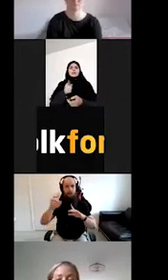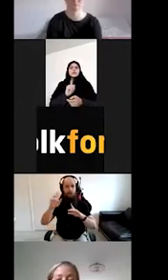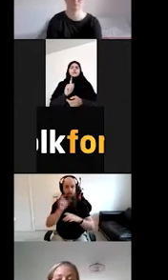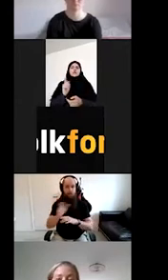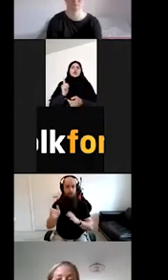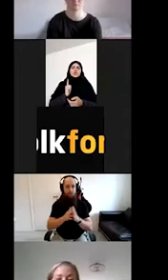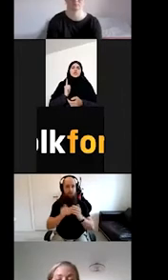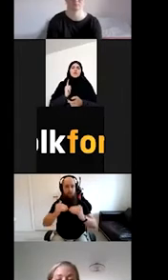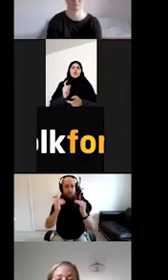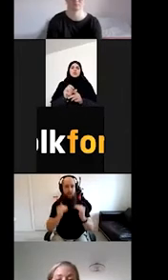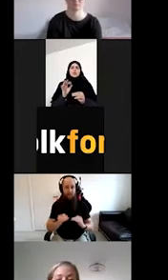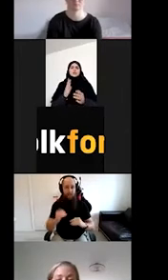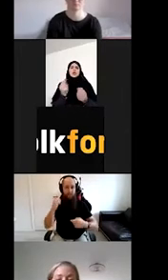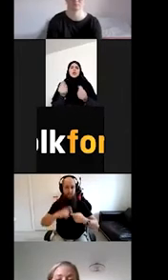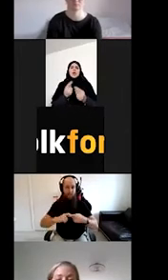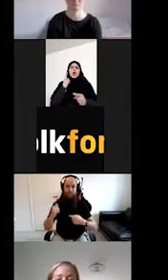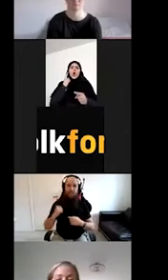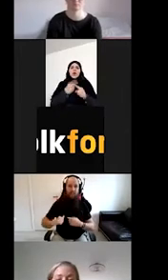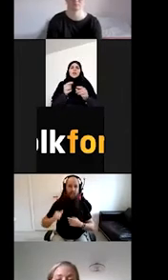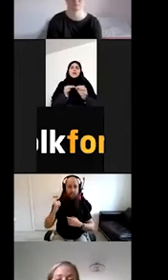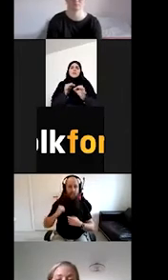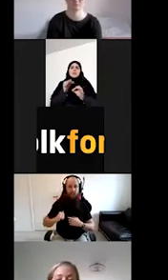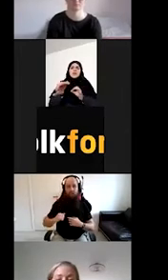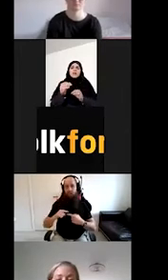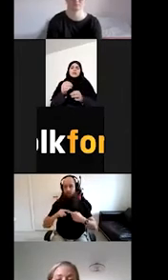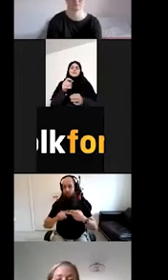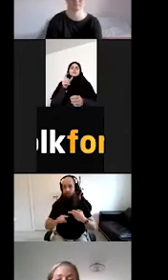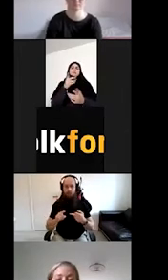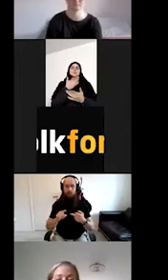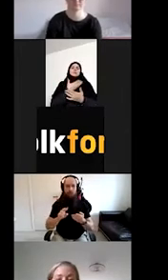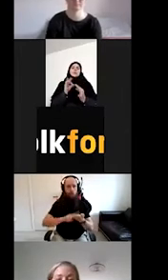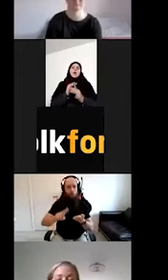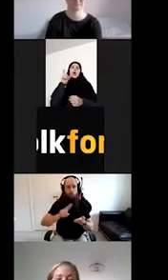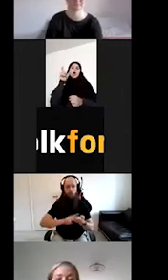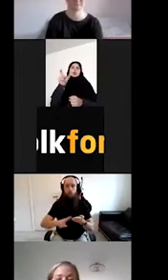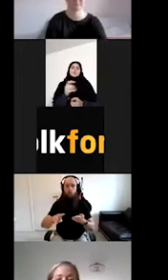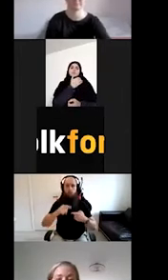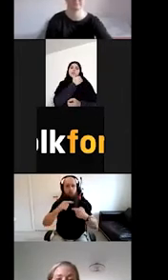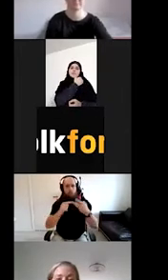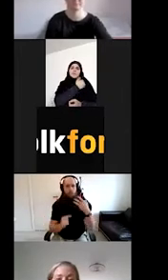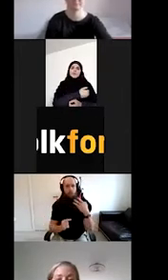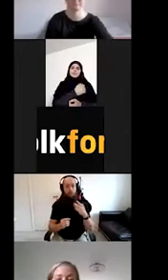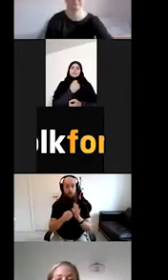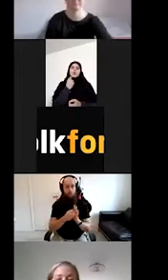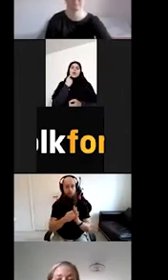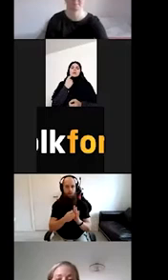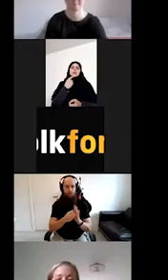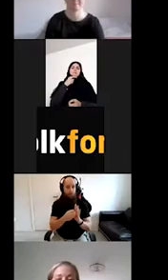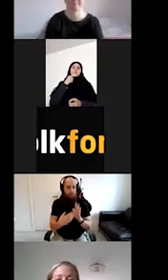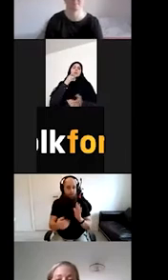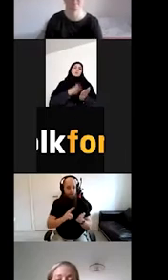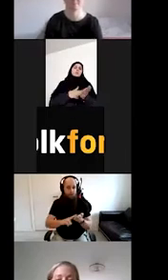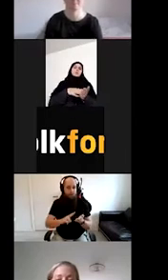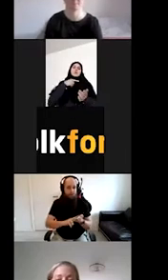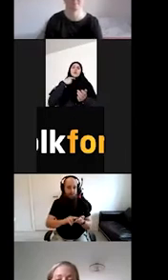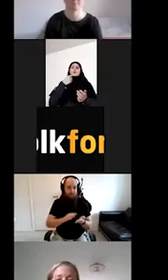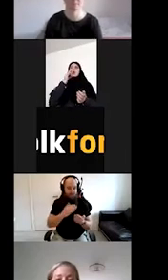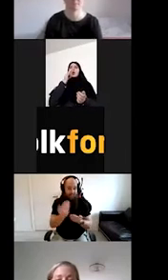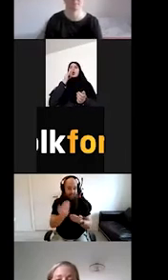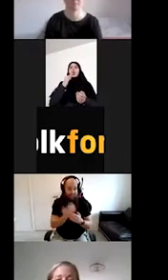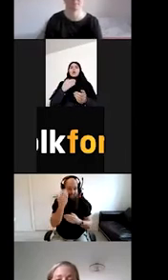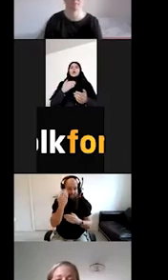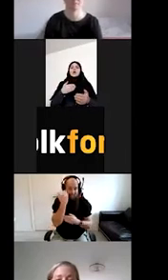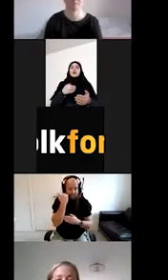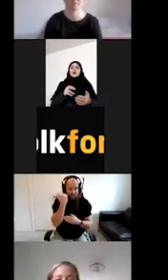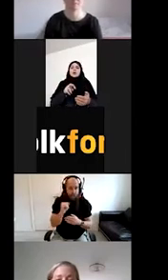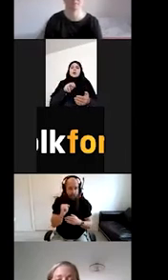disabilities when it comes to accessibility to administrative offices and all this, because the country just went through the war.